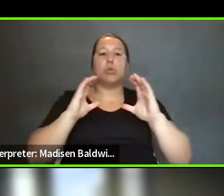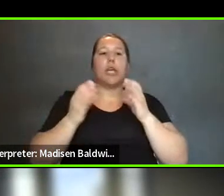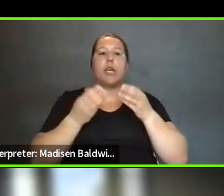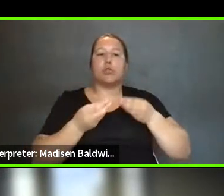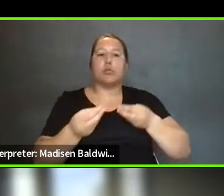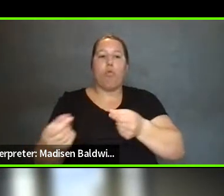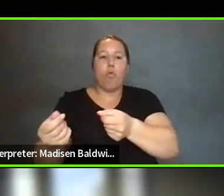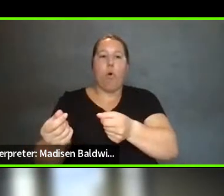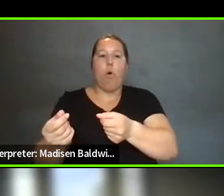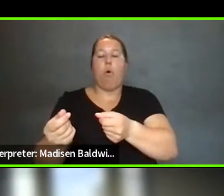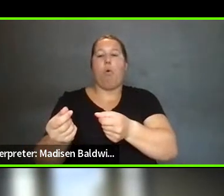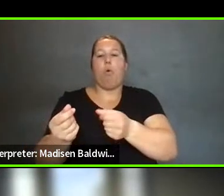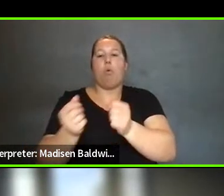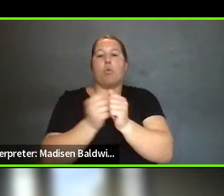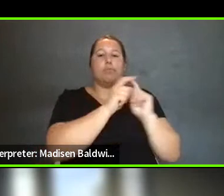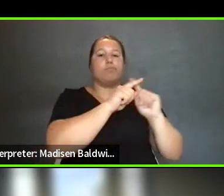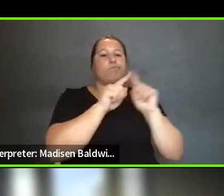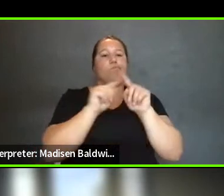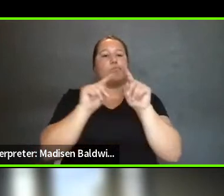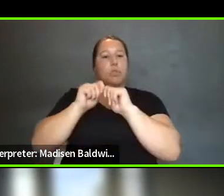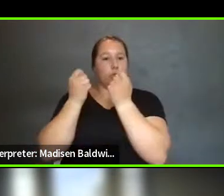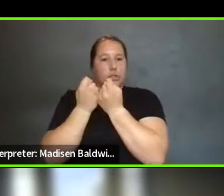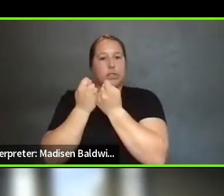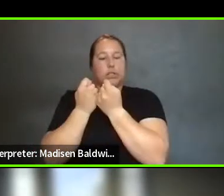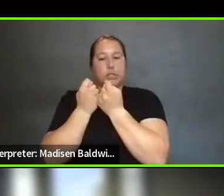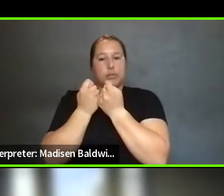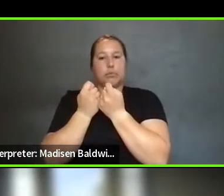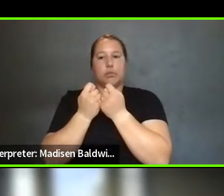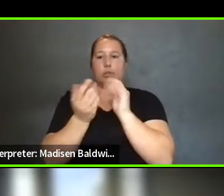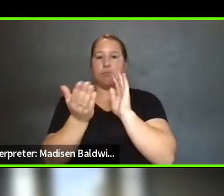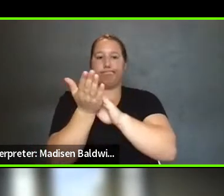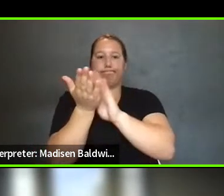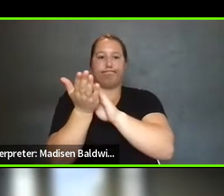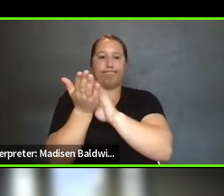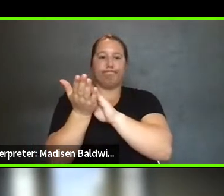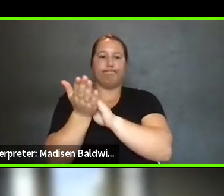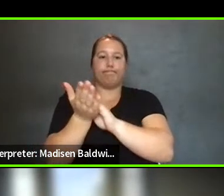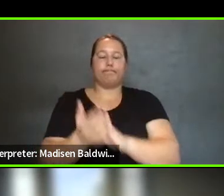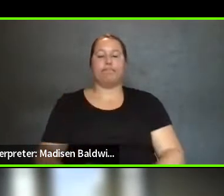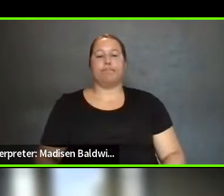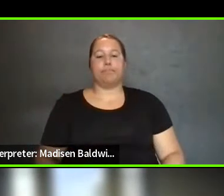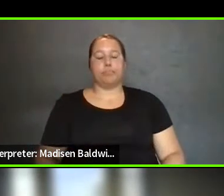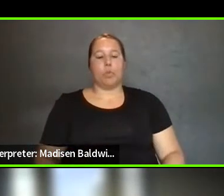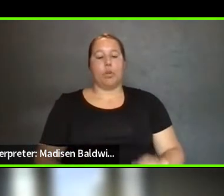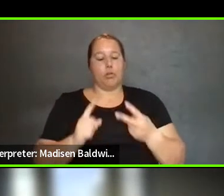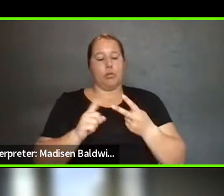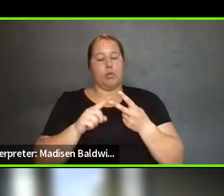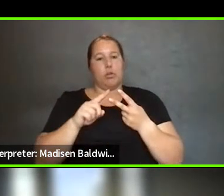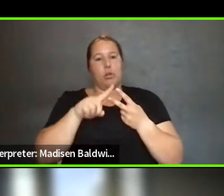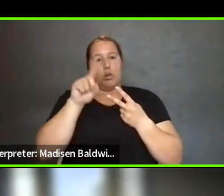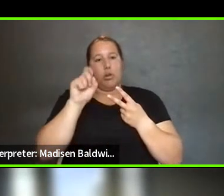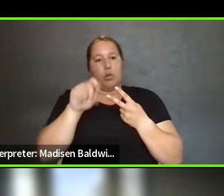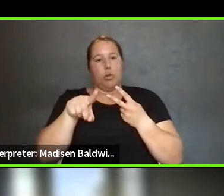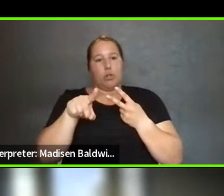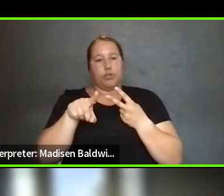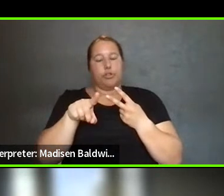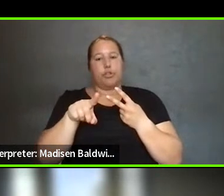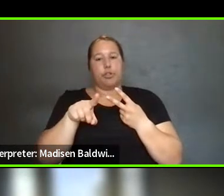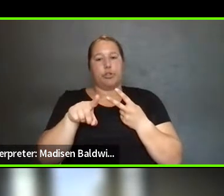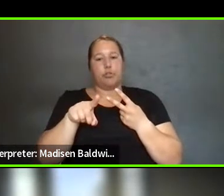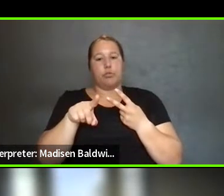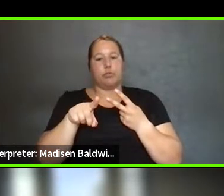flow between the different teams. So kudos on that. My other question that I want to ask is just